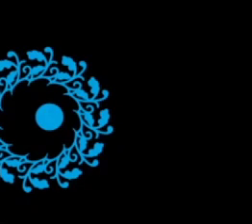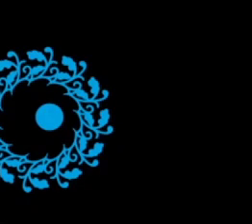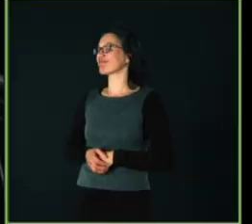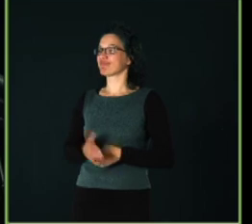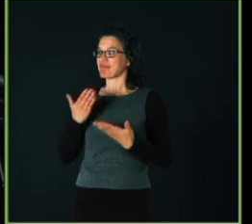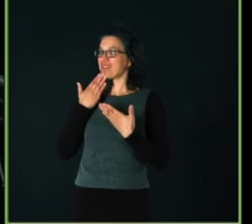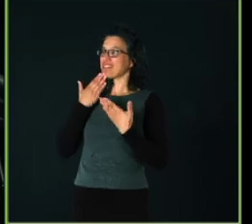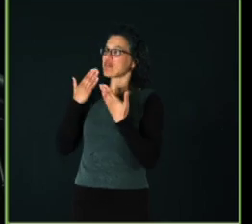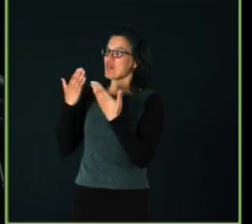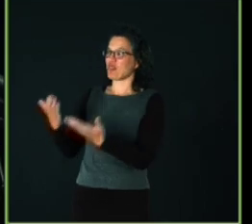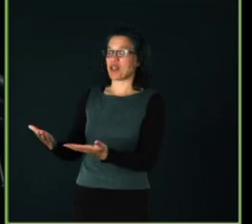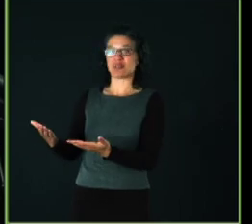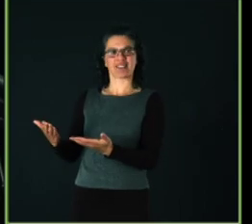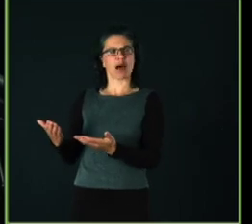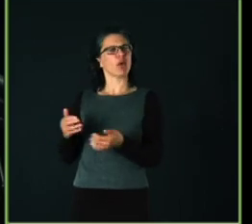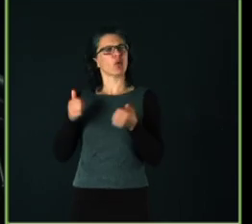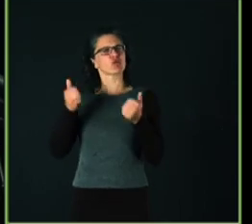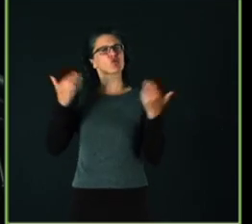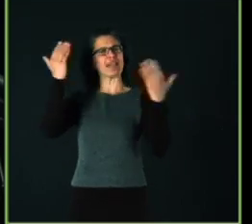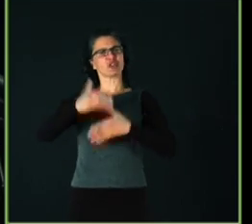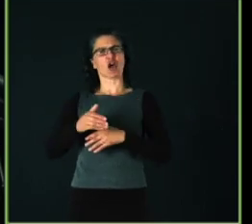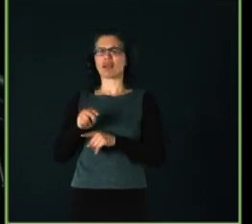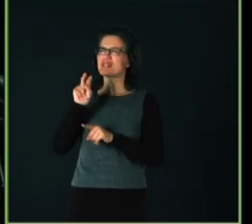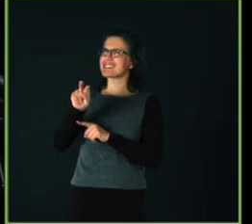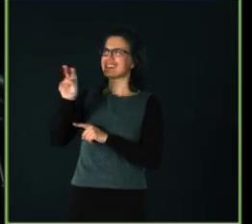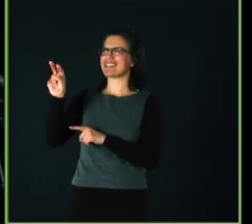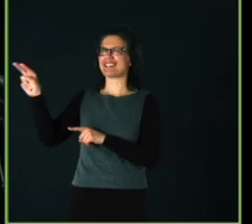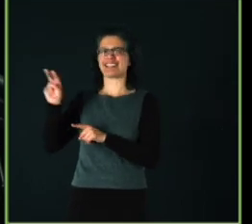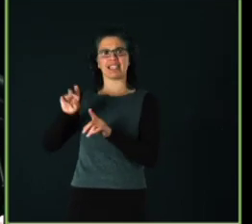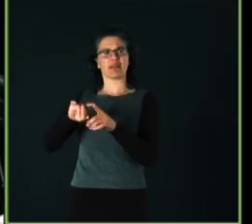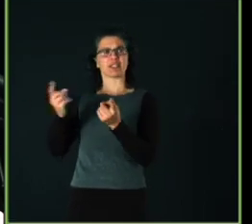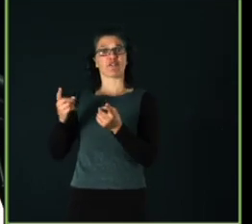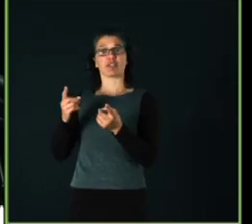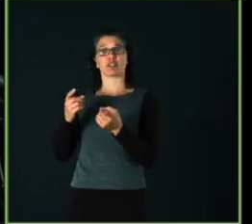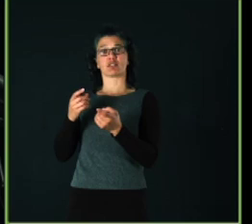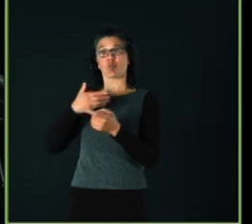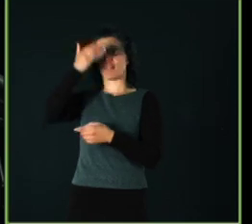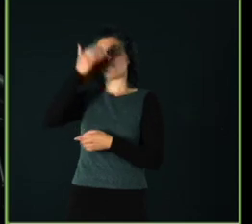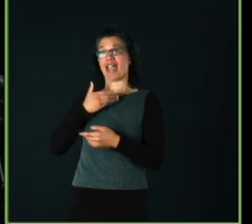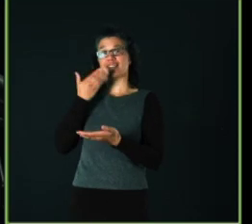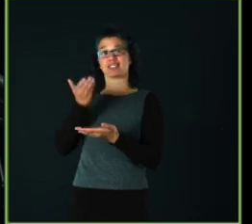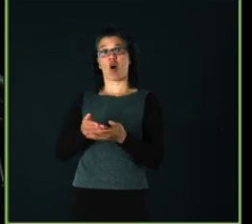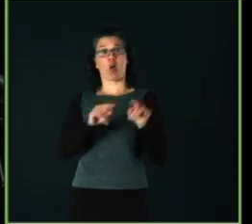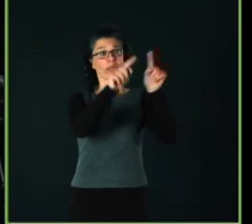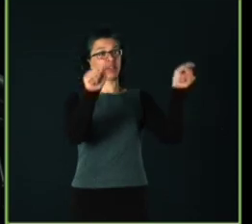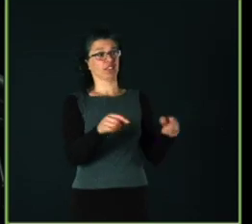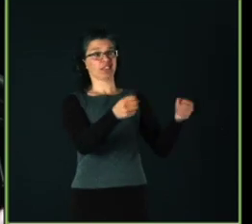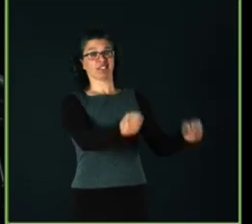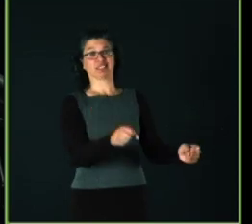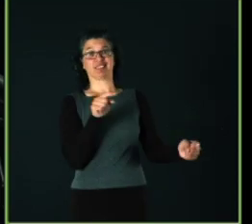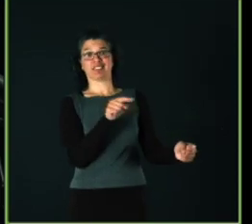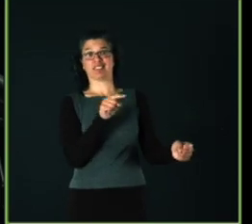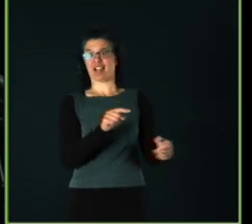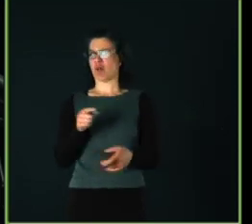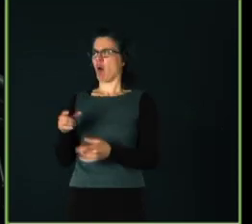Thank you very much, Samu. I think what's great about tonight is we get to see the candidates as more than just a face on a billboard, and I didn't know what the intelligent vote meant until